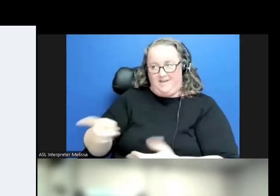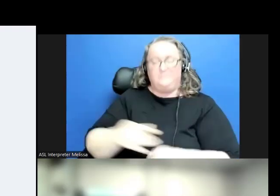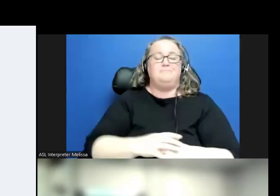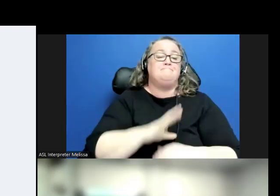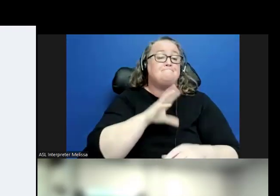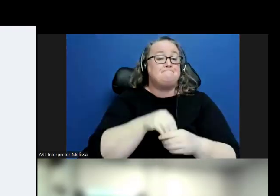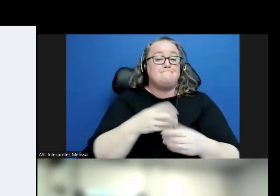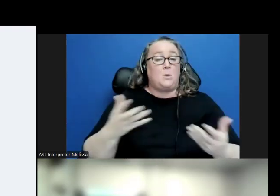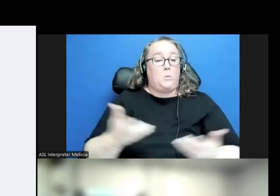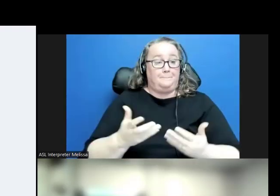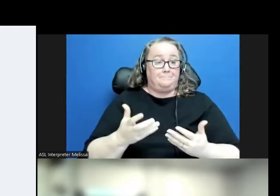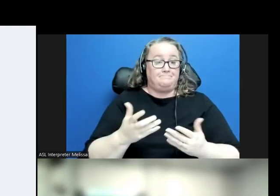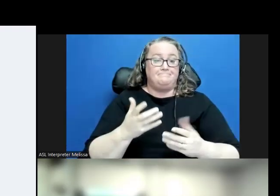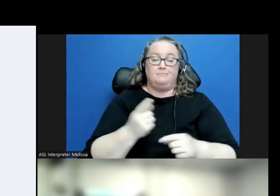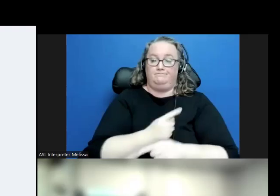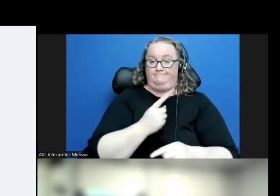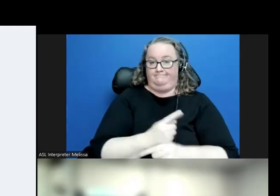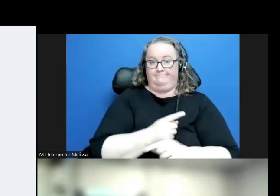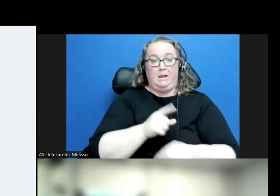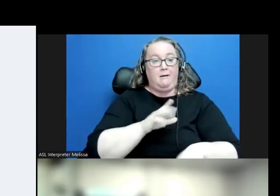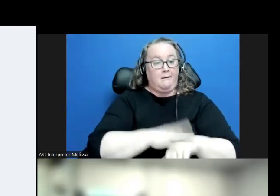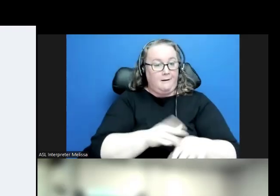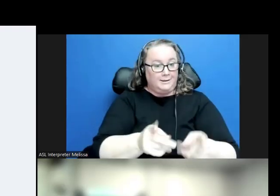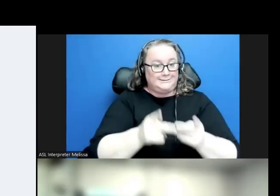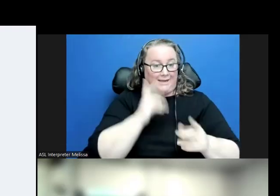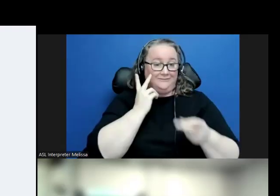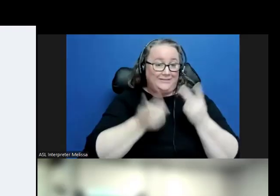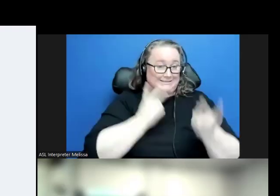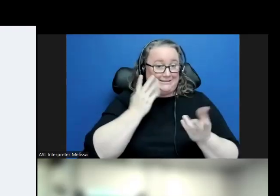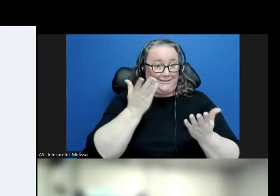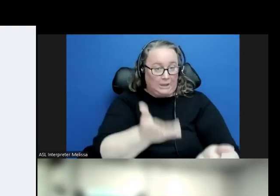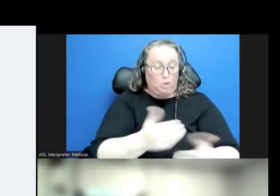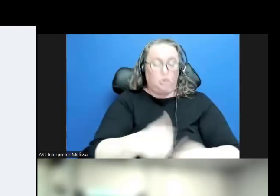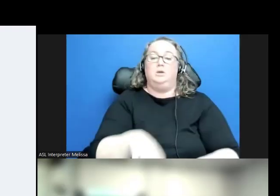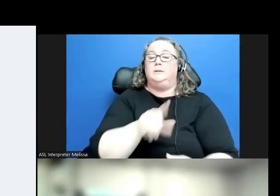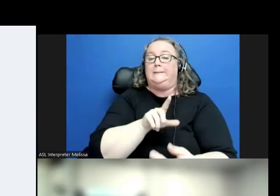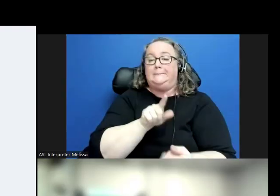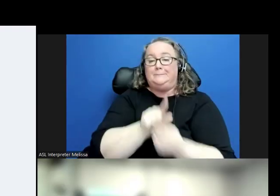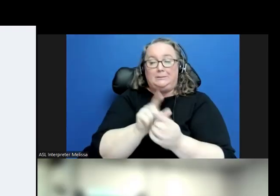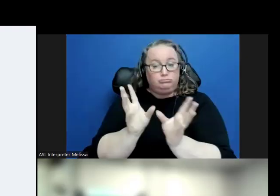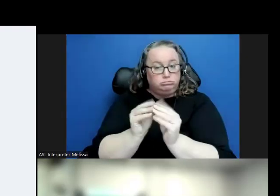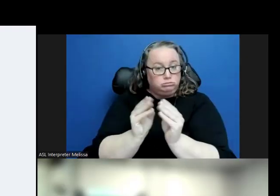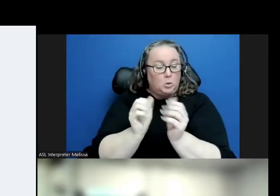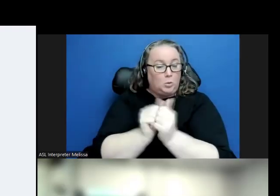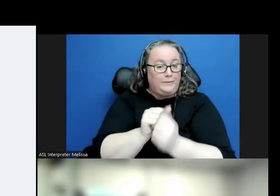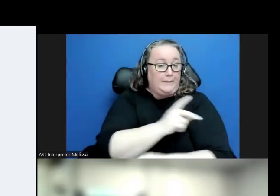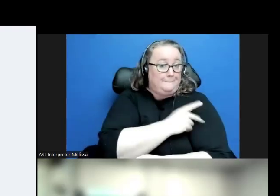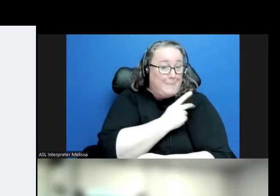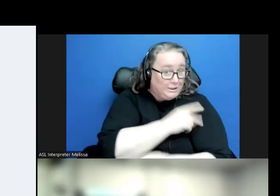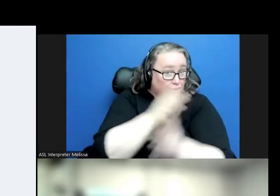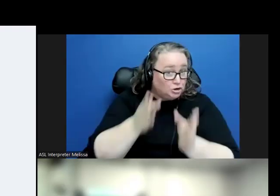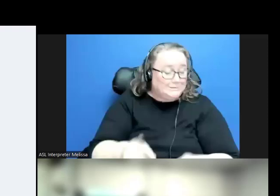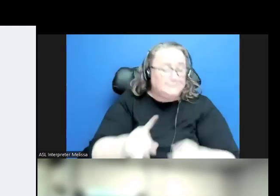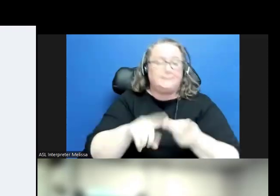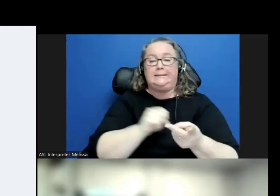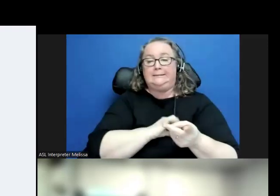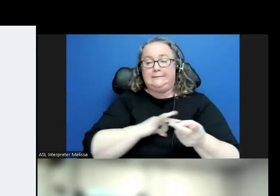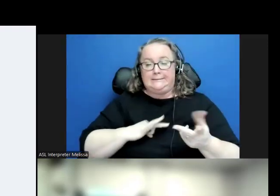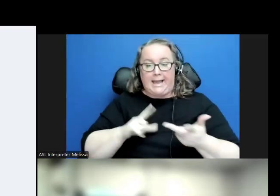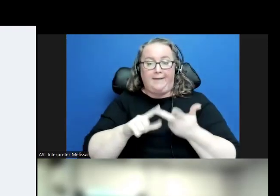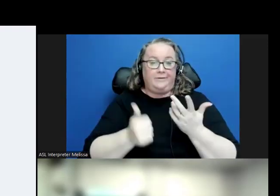includes regular on-site visits to Bridgewater, meetings with Bridgewater patients, staff, and